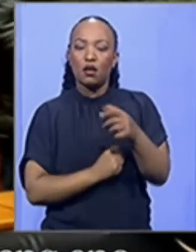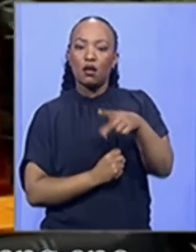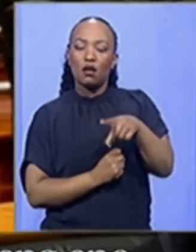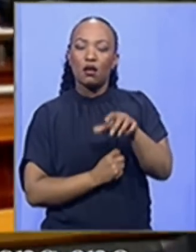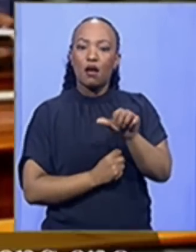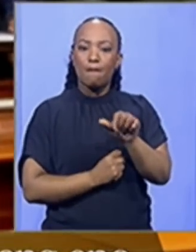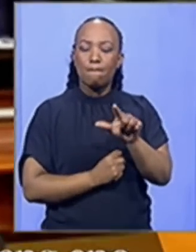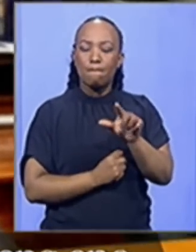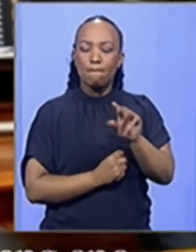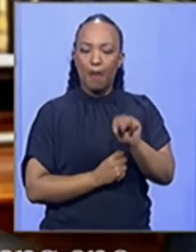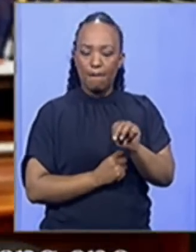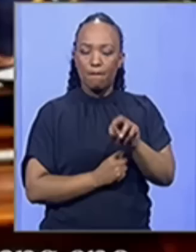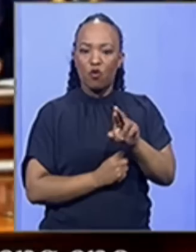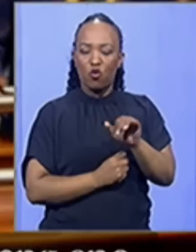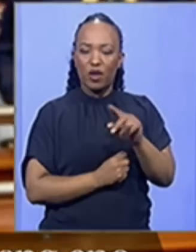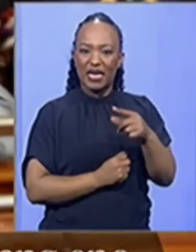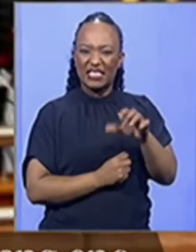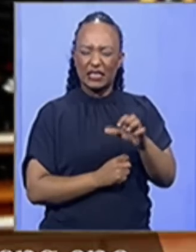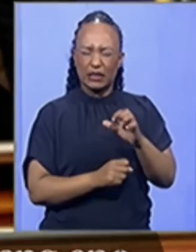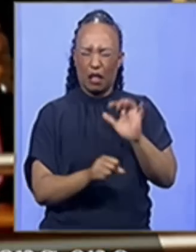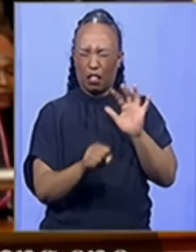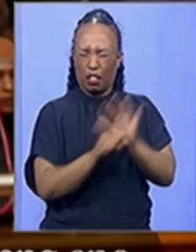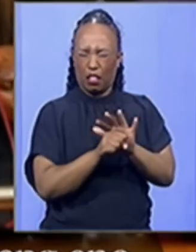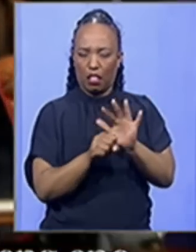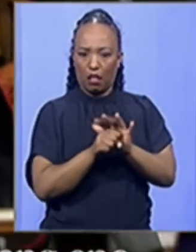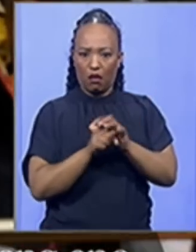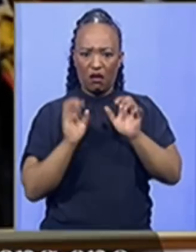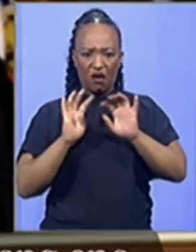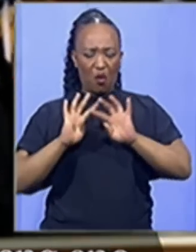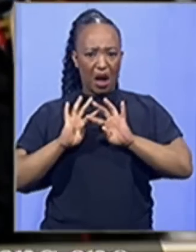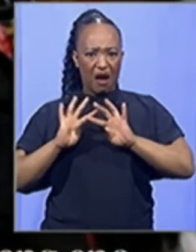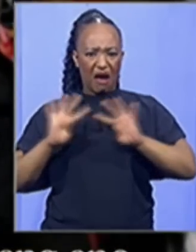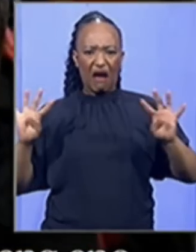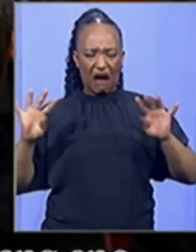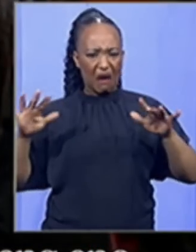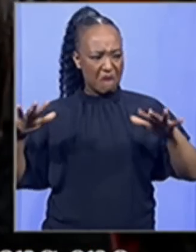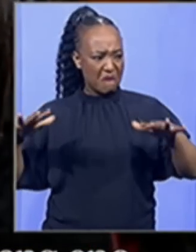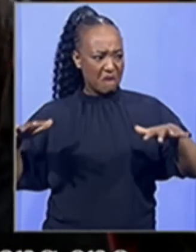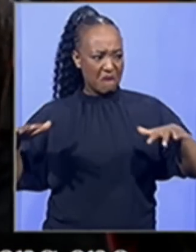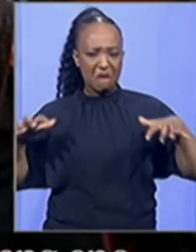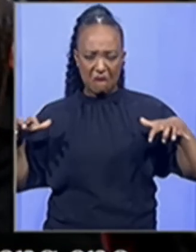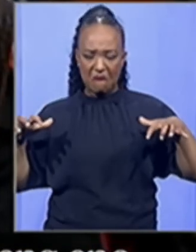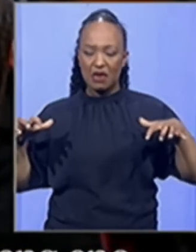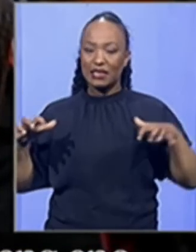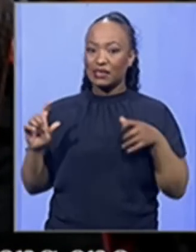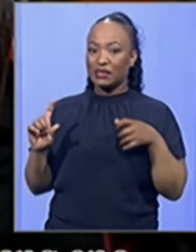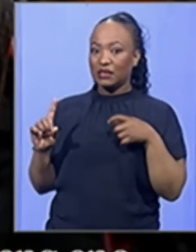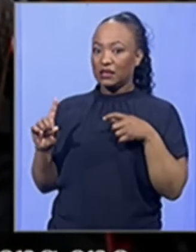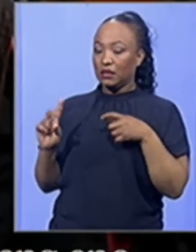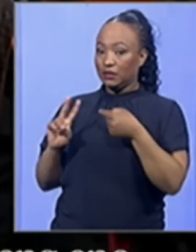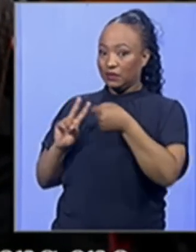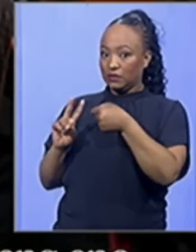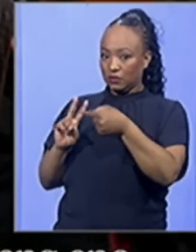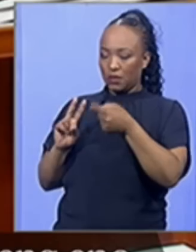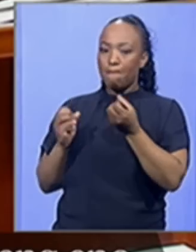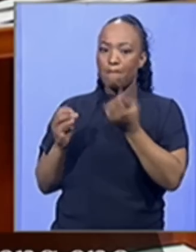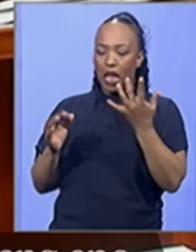ne tletse T fa Mboro le balatofatswa nae ba tlhagelela. Ba lebaganwe ke ditatofatso di le